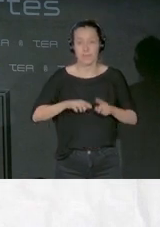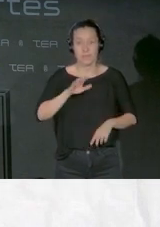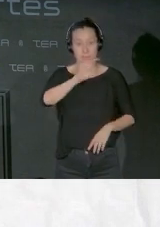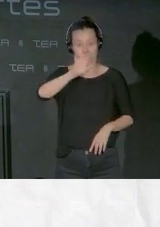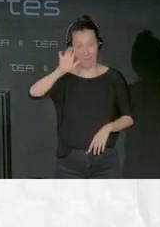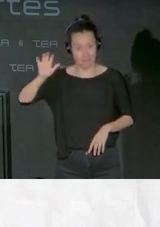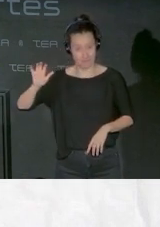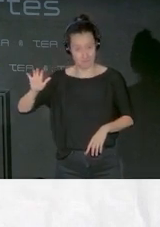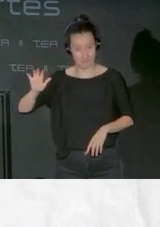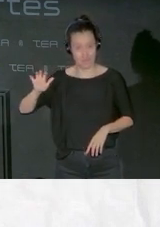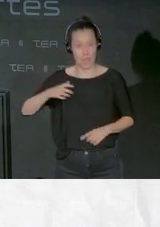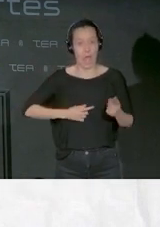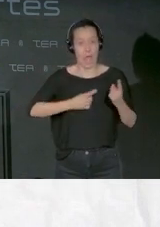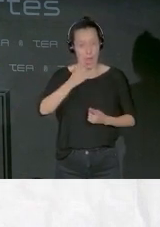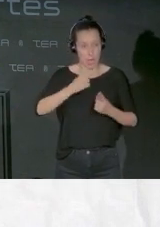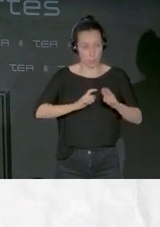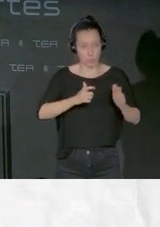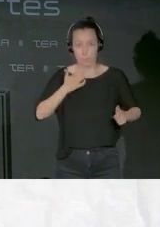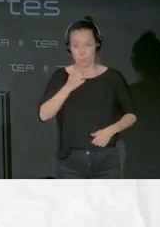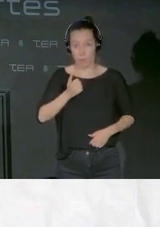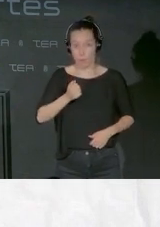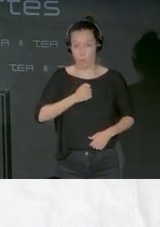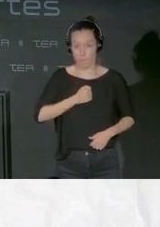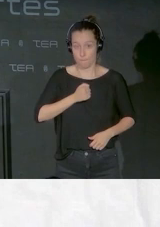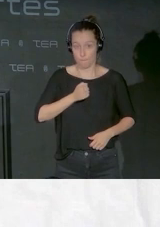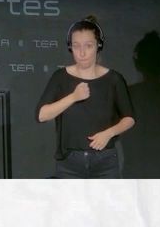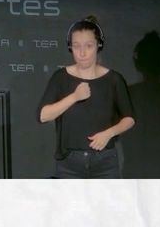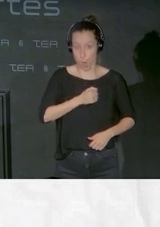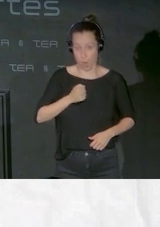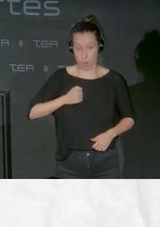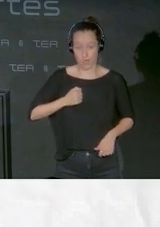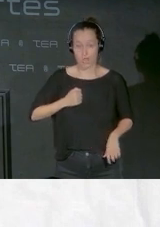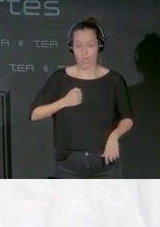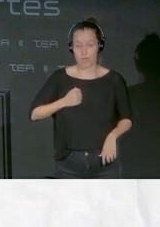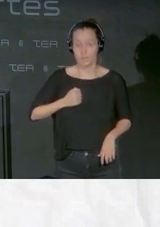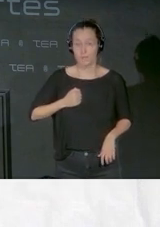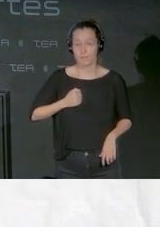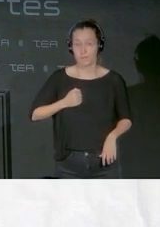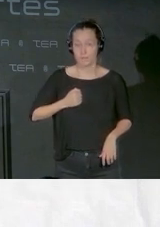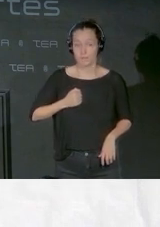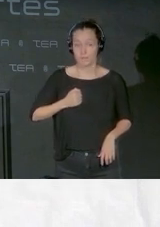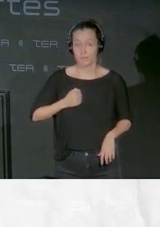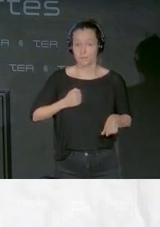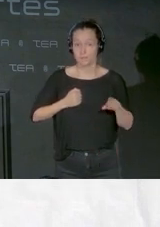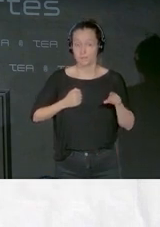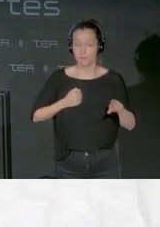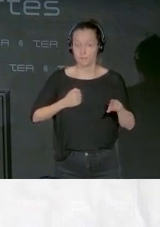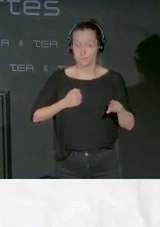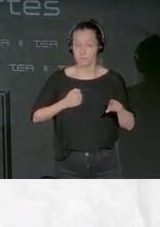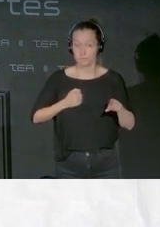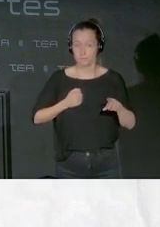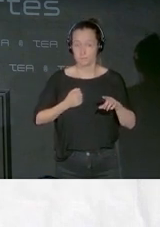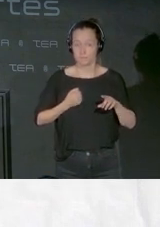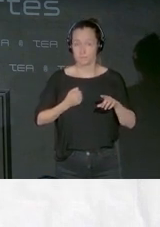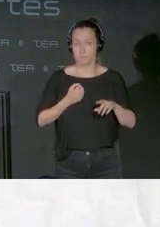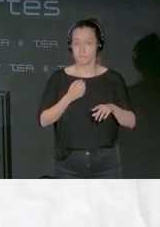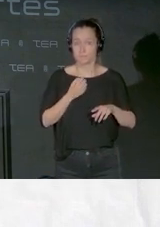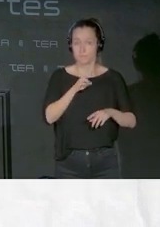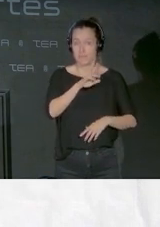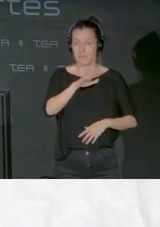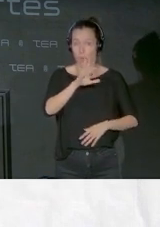their levels of employment in the sector will increase by about 25% every year.